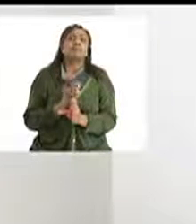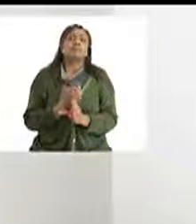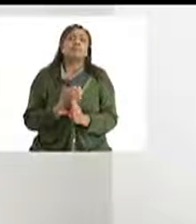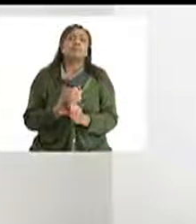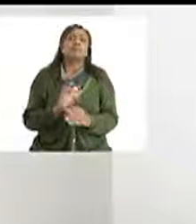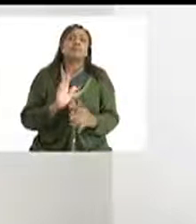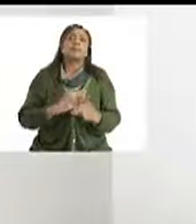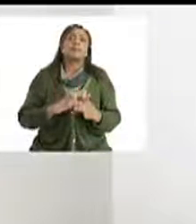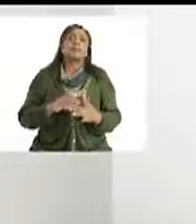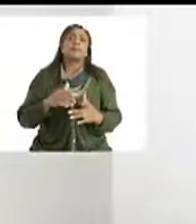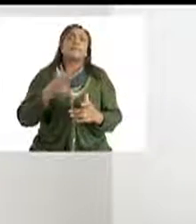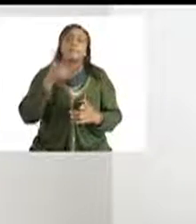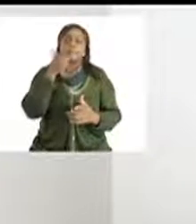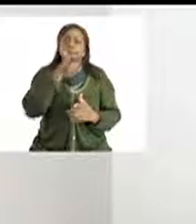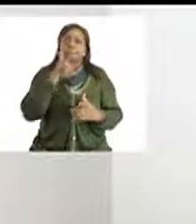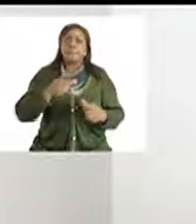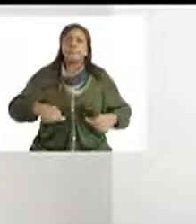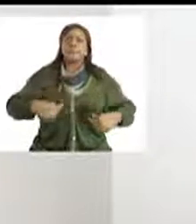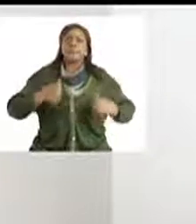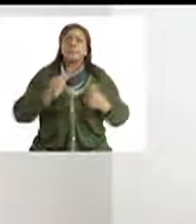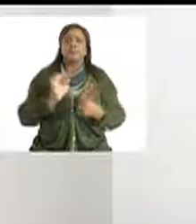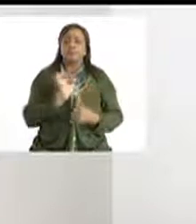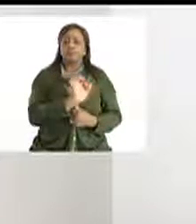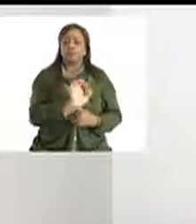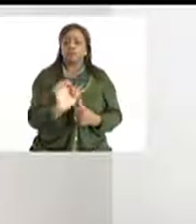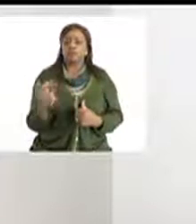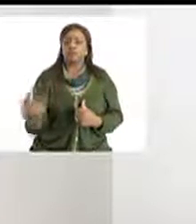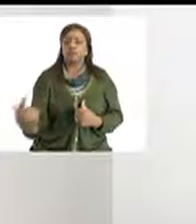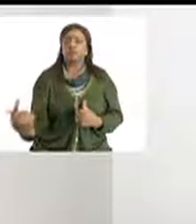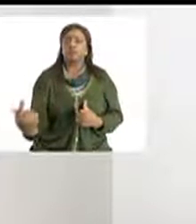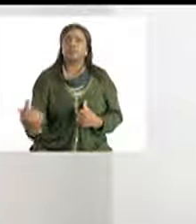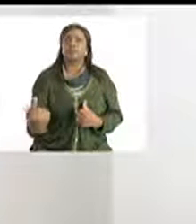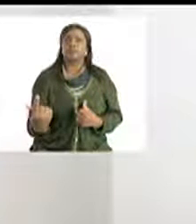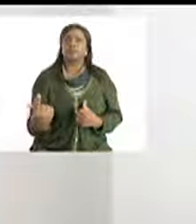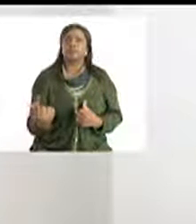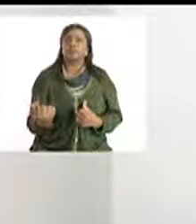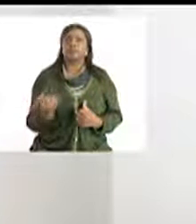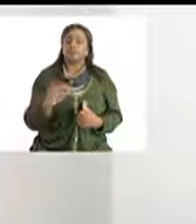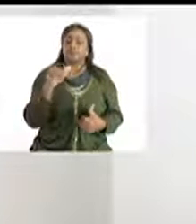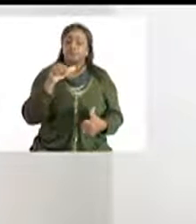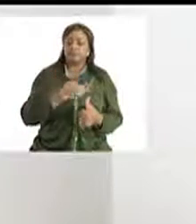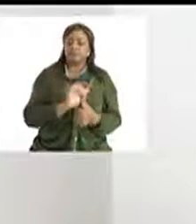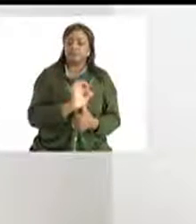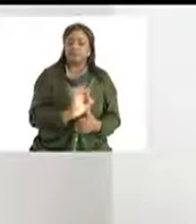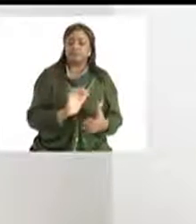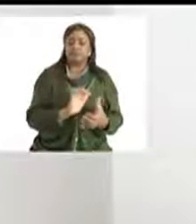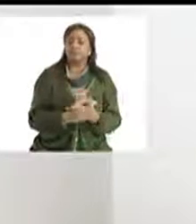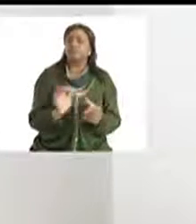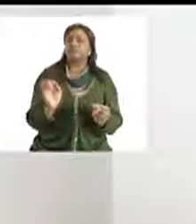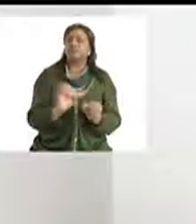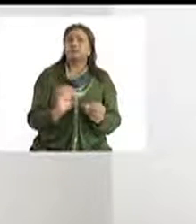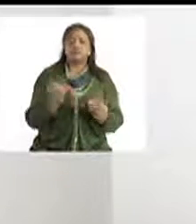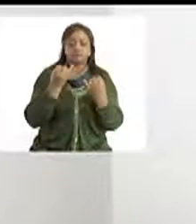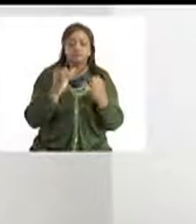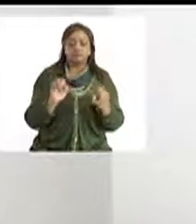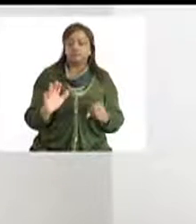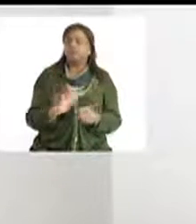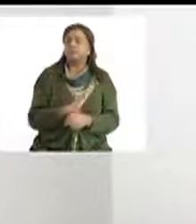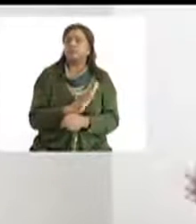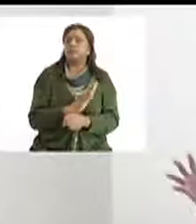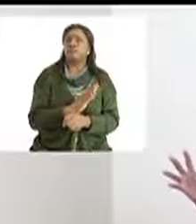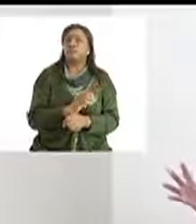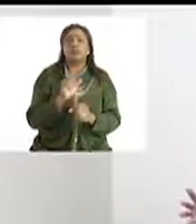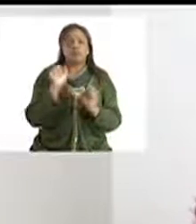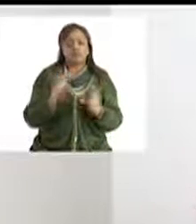health and your sexuality. But your friends are not really that well equipped with information. So you need to